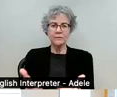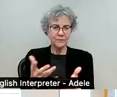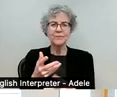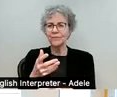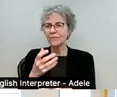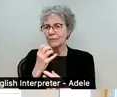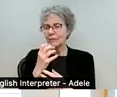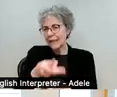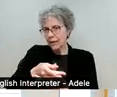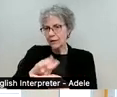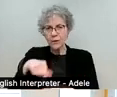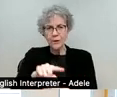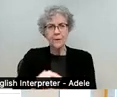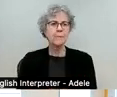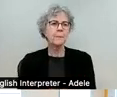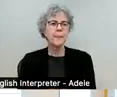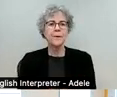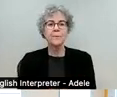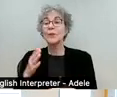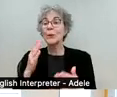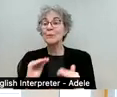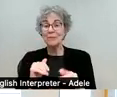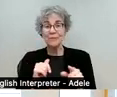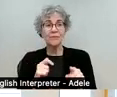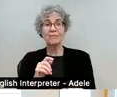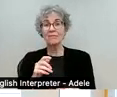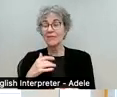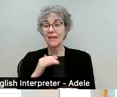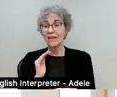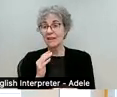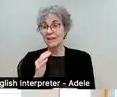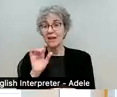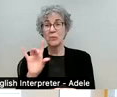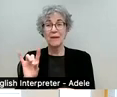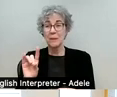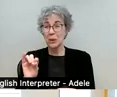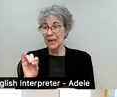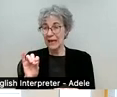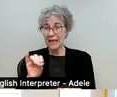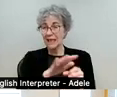Next slide, please. So we're right across the city with about 80 locations.